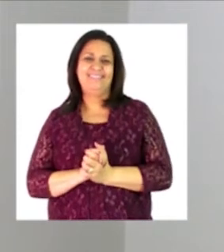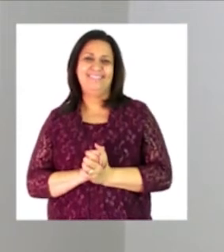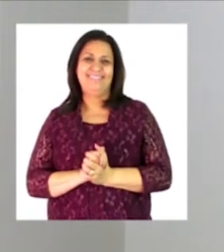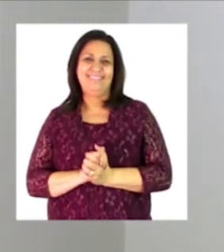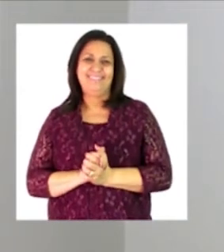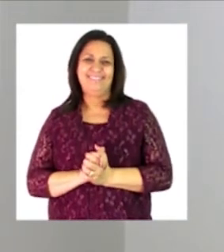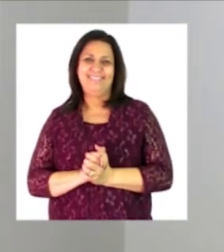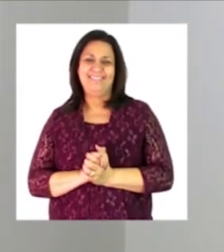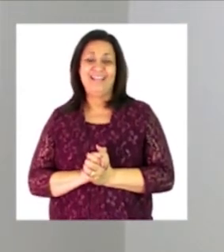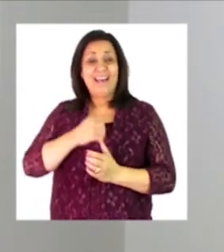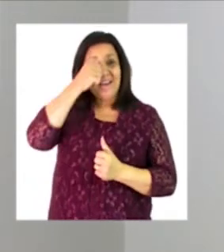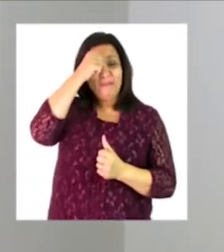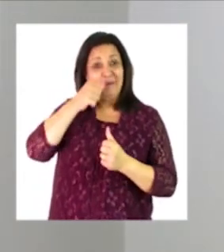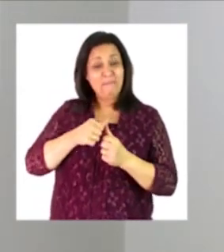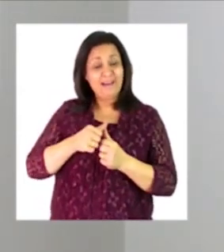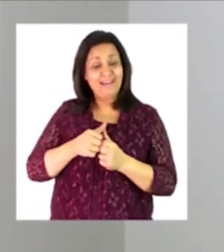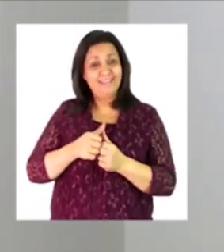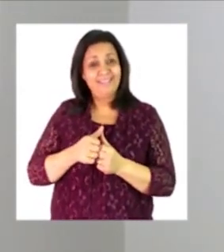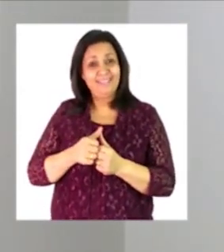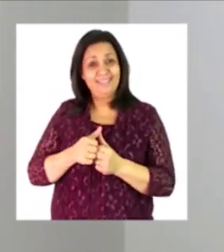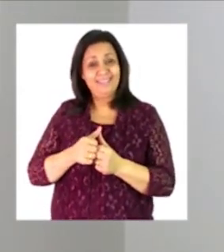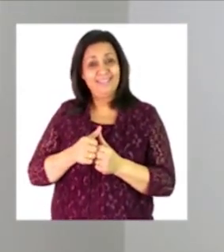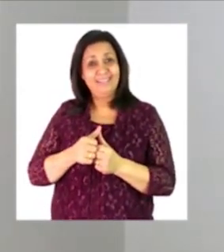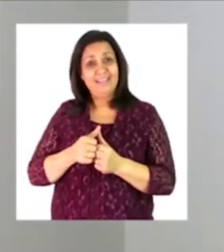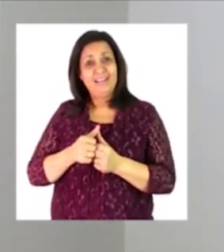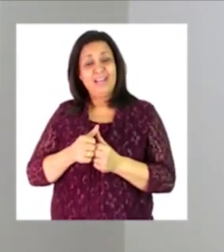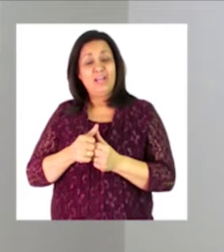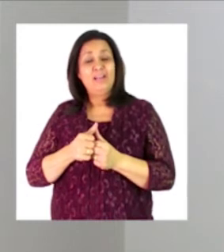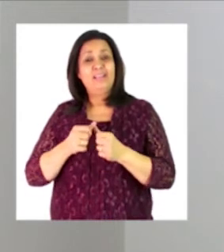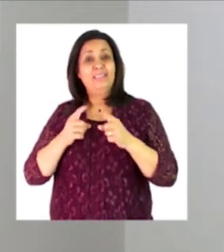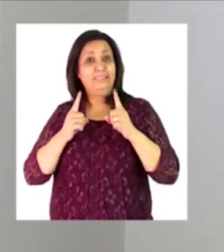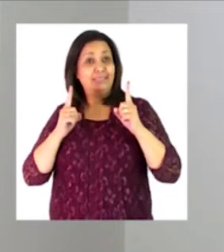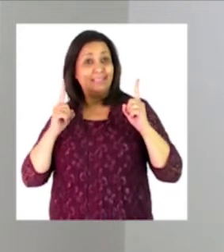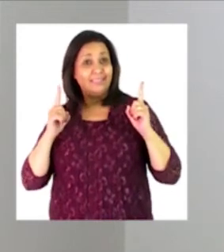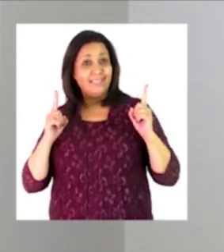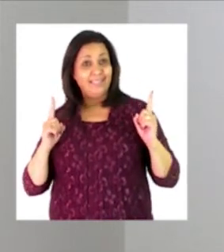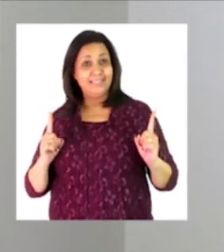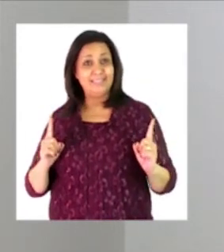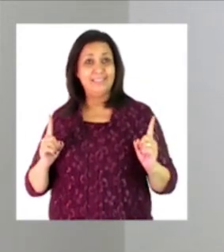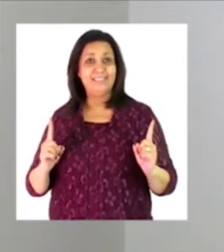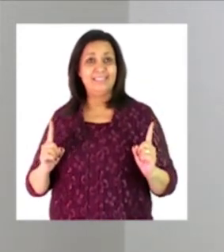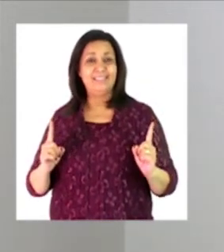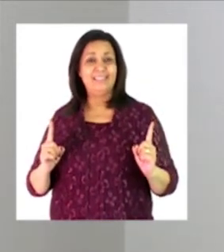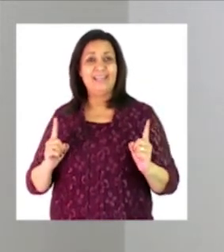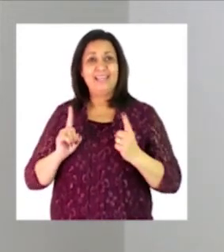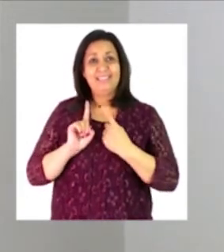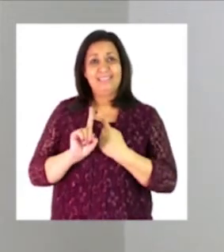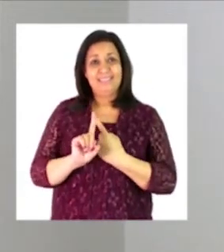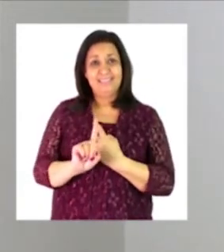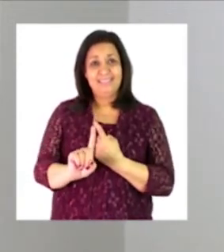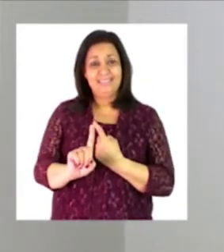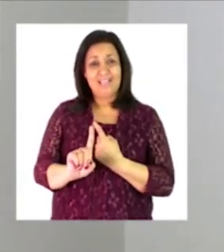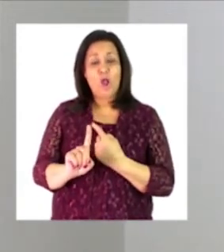sanitized. Now remember, boys and girls, to maintain your social distance and to always wear